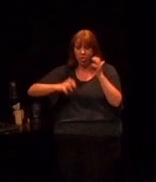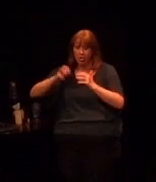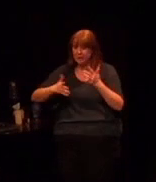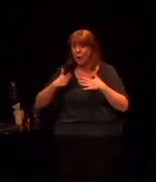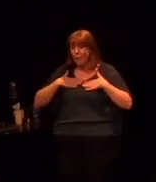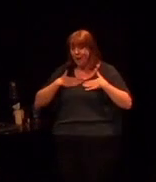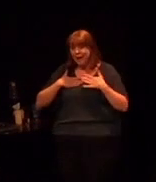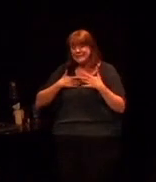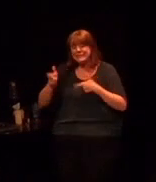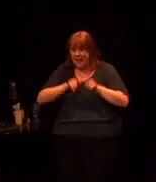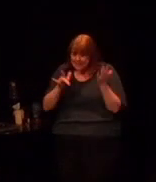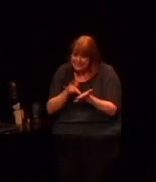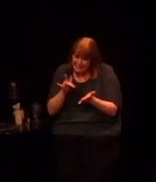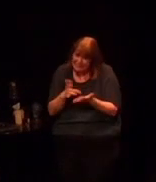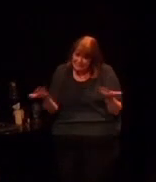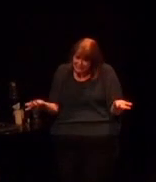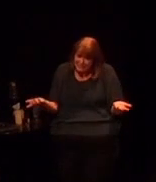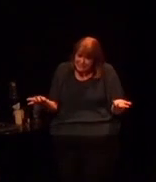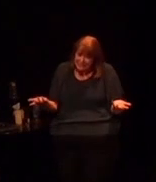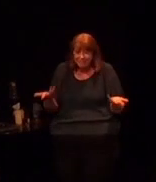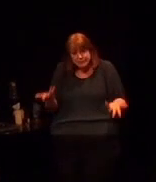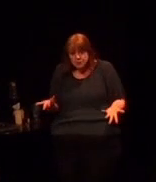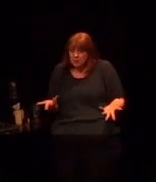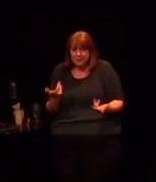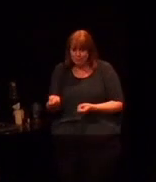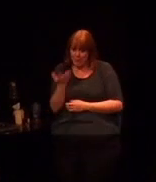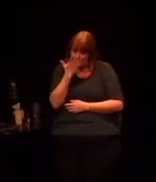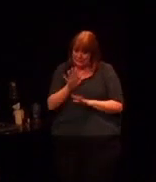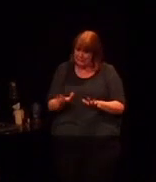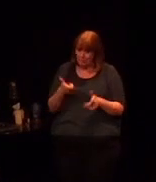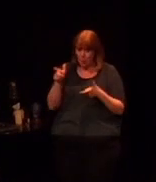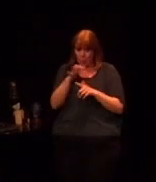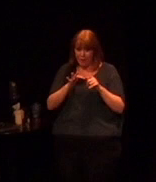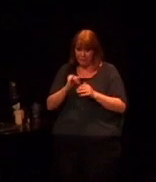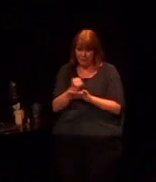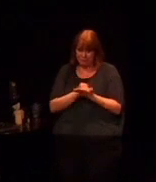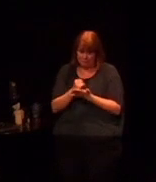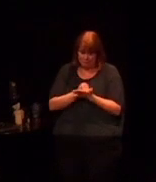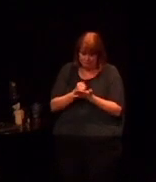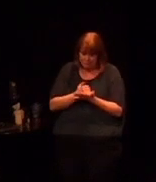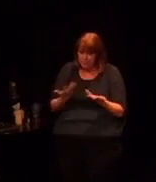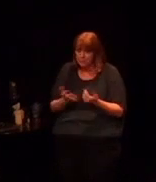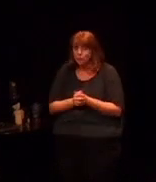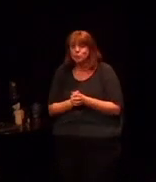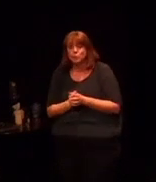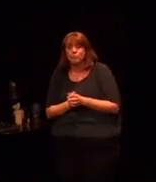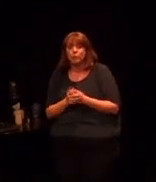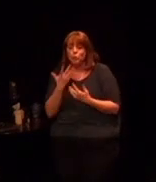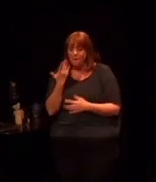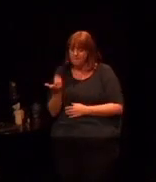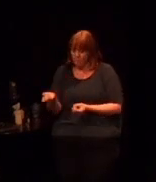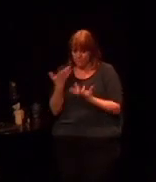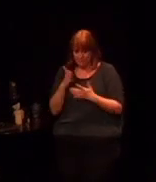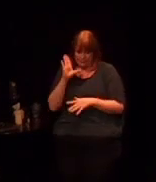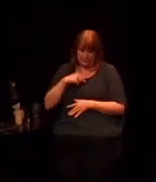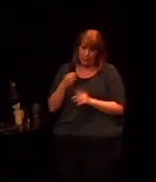Science Centre. So we're like, this is so embarrassing. So we're like, right, okay, so everybody came back and said,